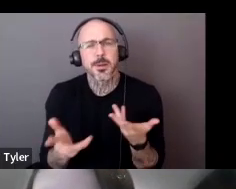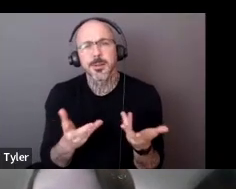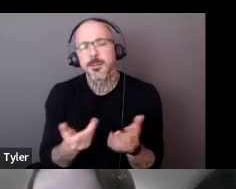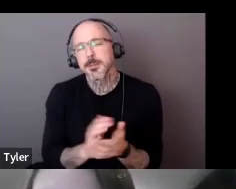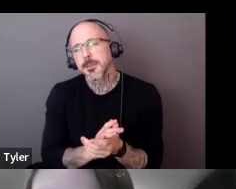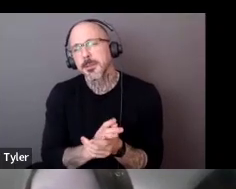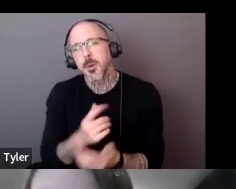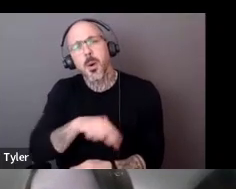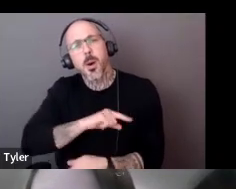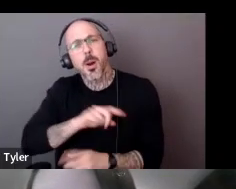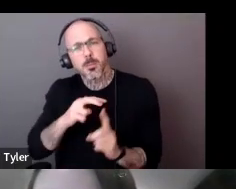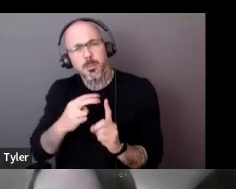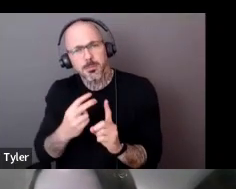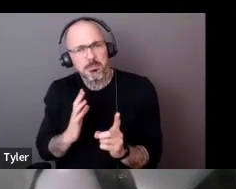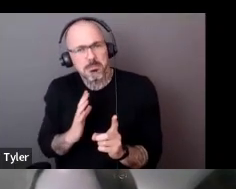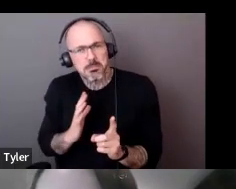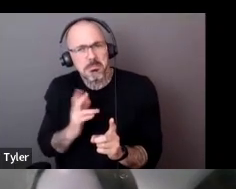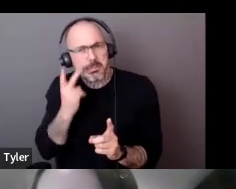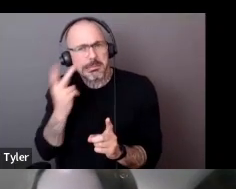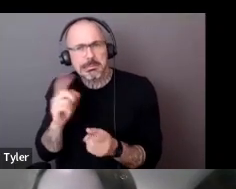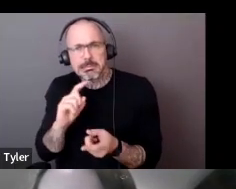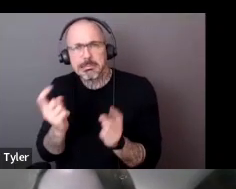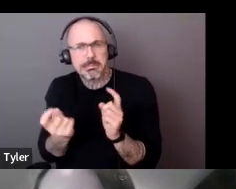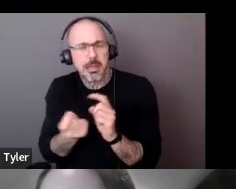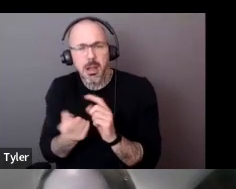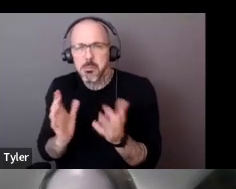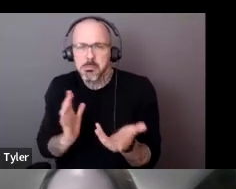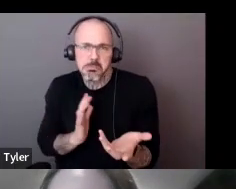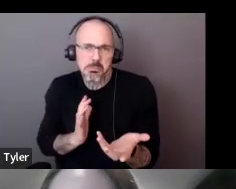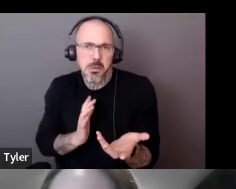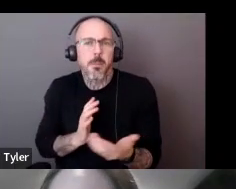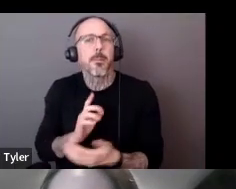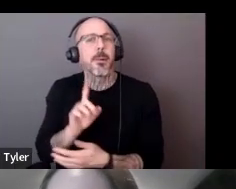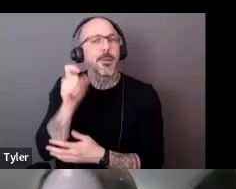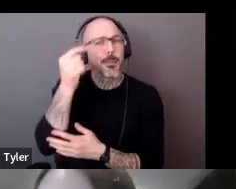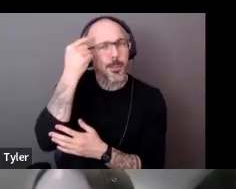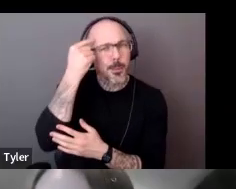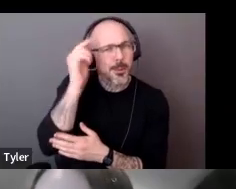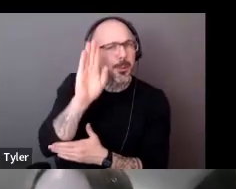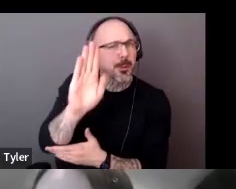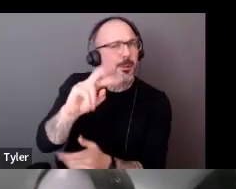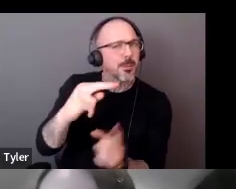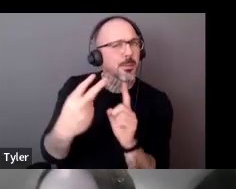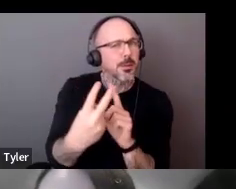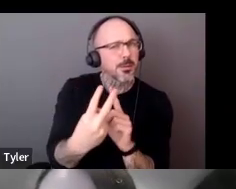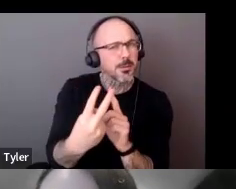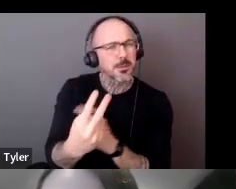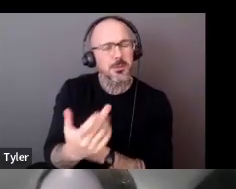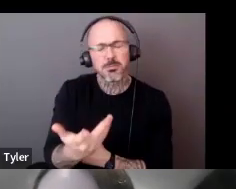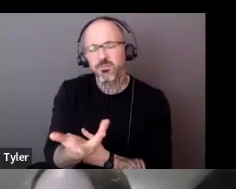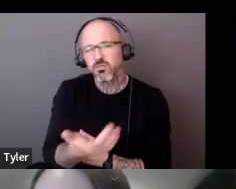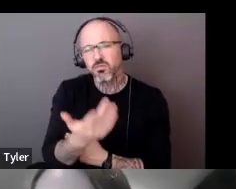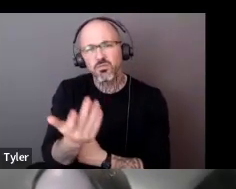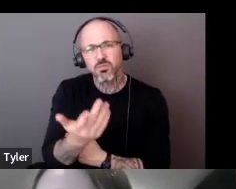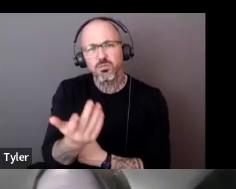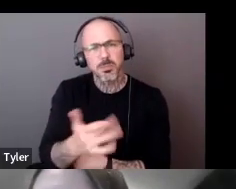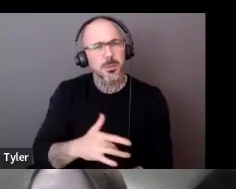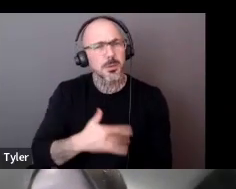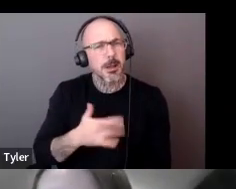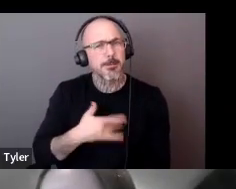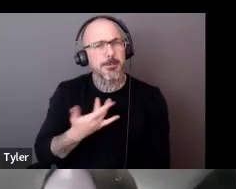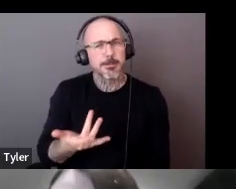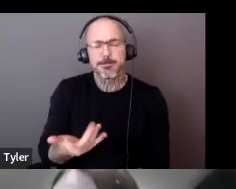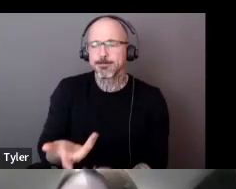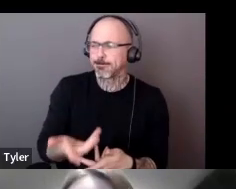is what I'm thinking about. Like, do you think there's any way that can change, or in a positive way, anything that we